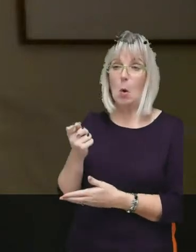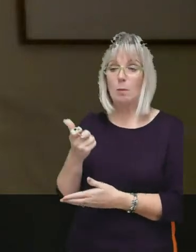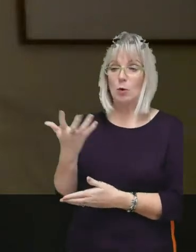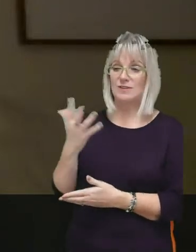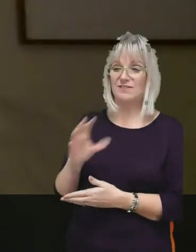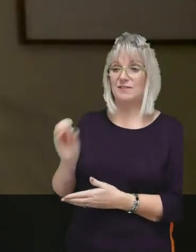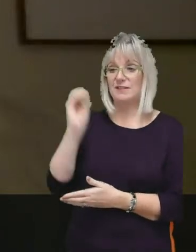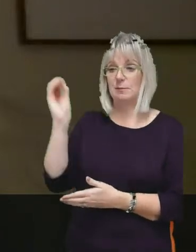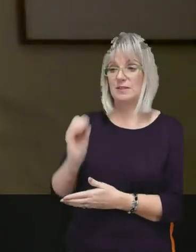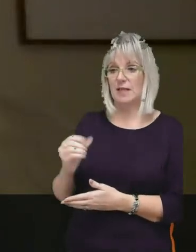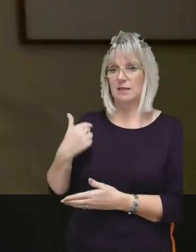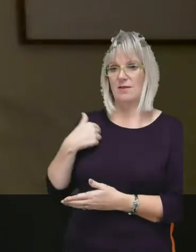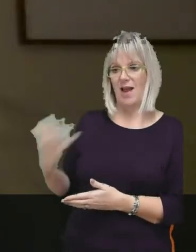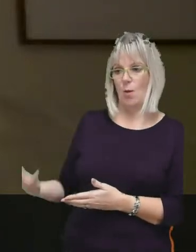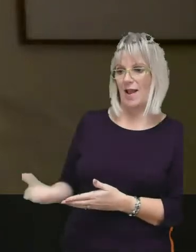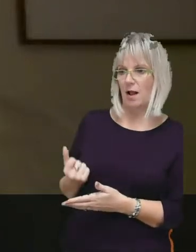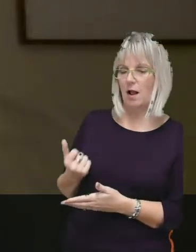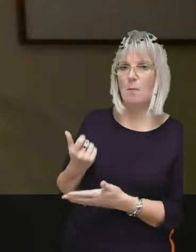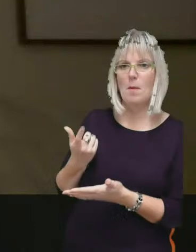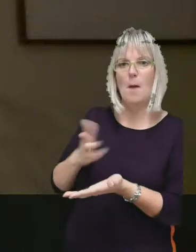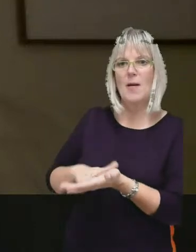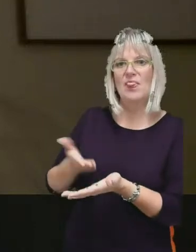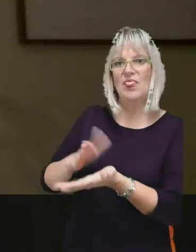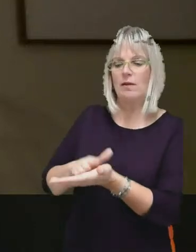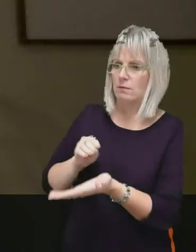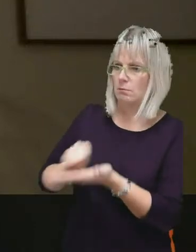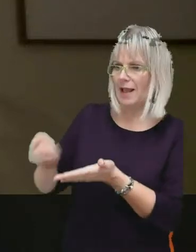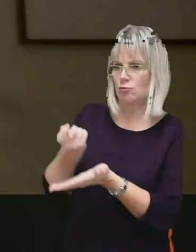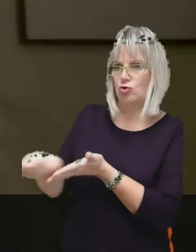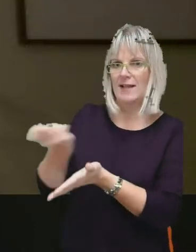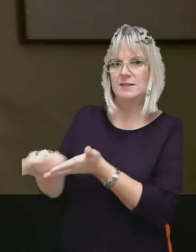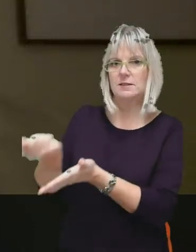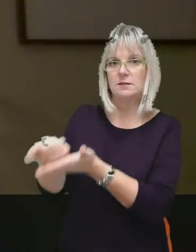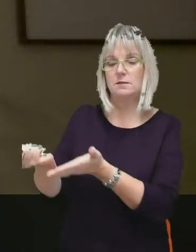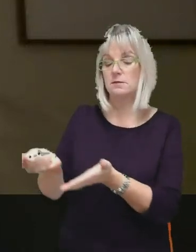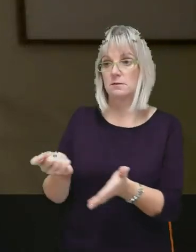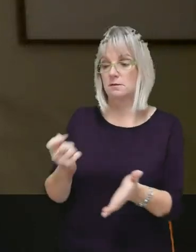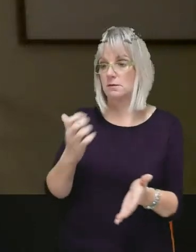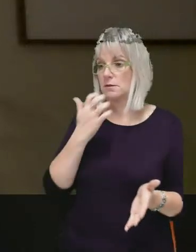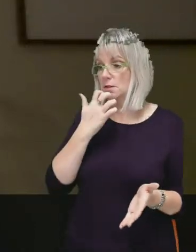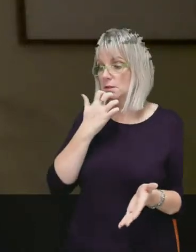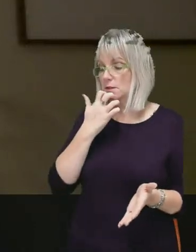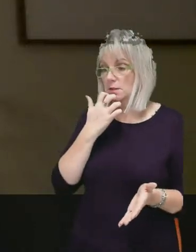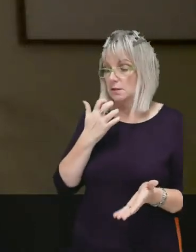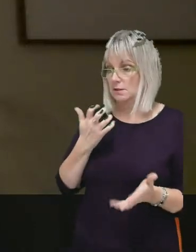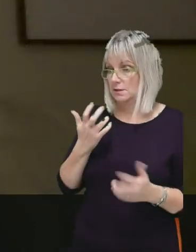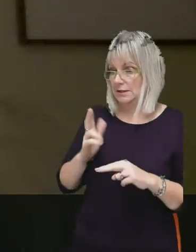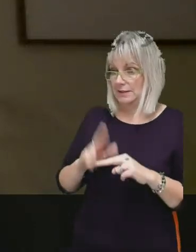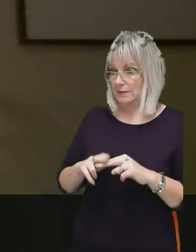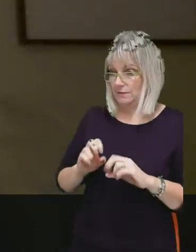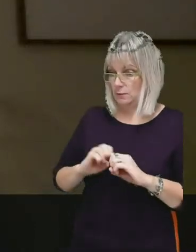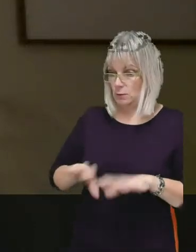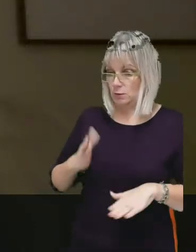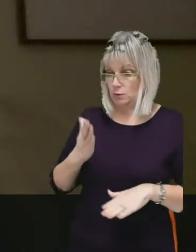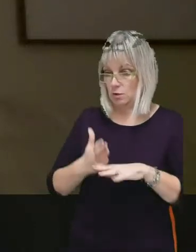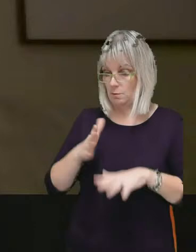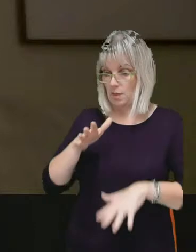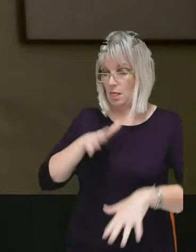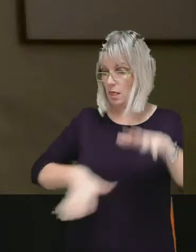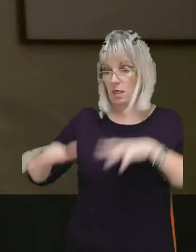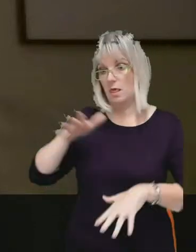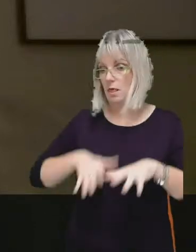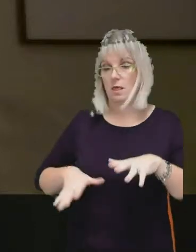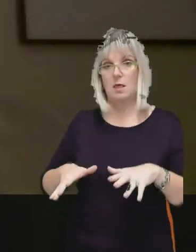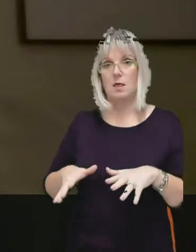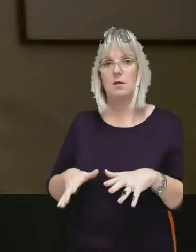The pandemic laid bare a scary reality, being just a paycheck away from not affording rent. For those of us who don't have the possibility to